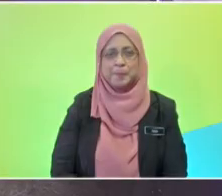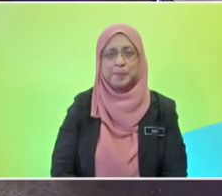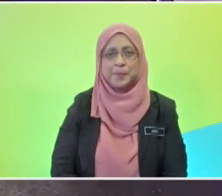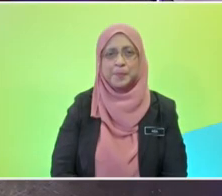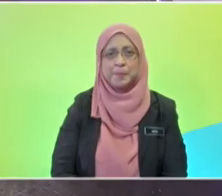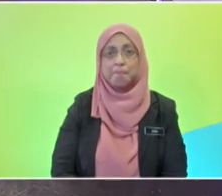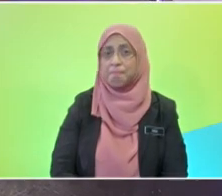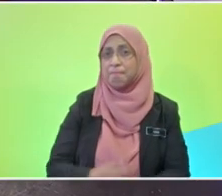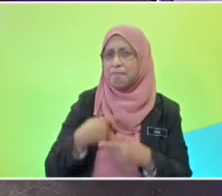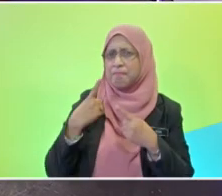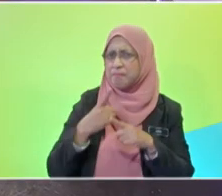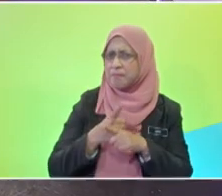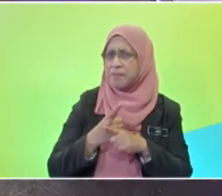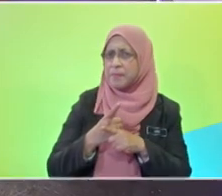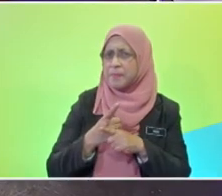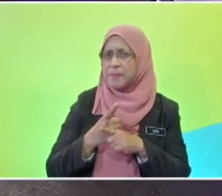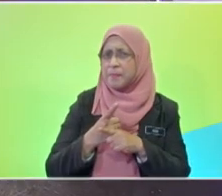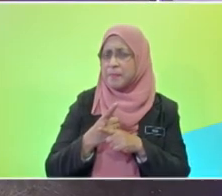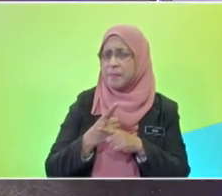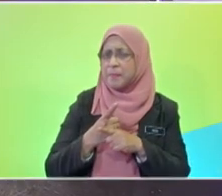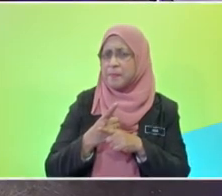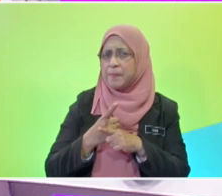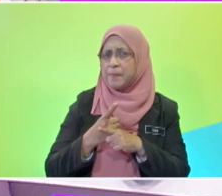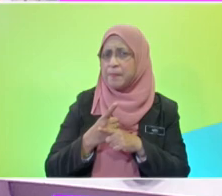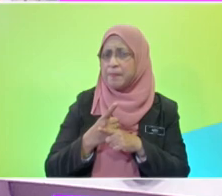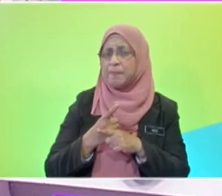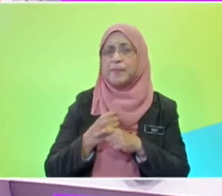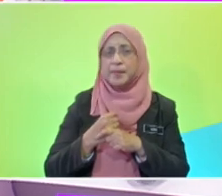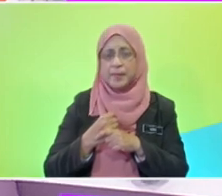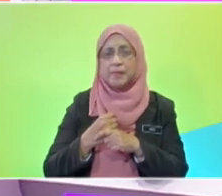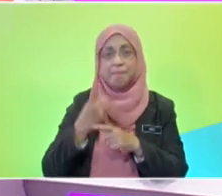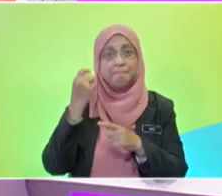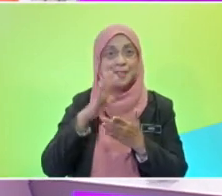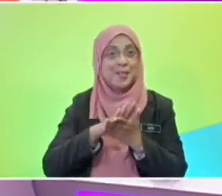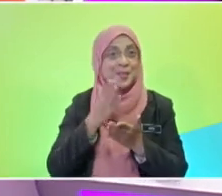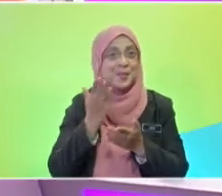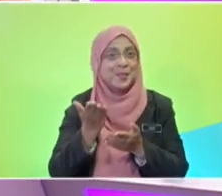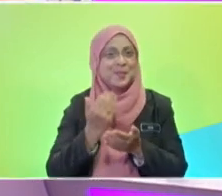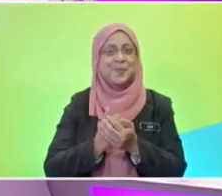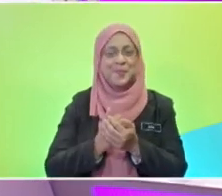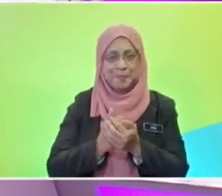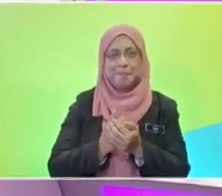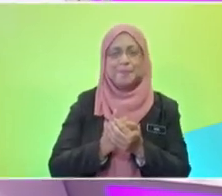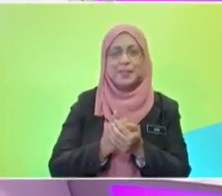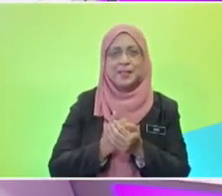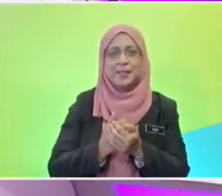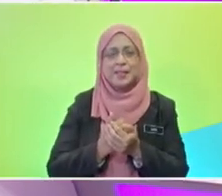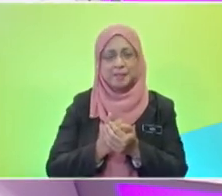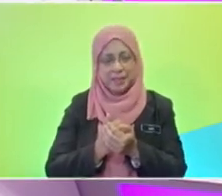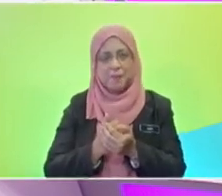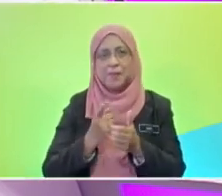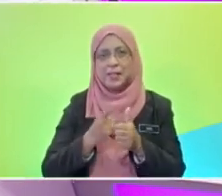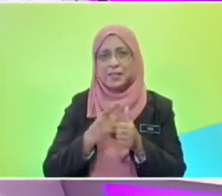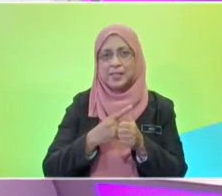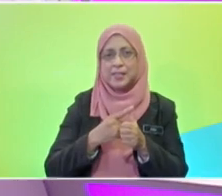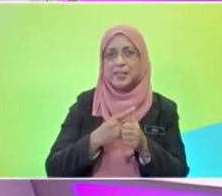Is this correct? Yeah? Okay. I believe you. Okay, I take oil bath. And